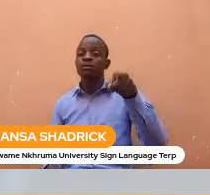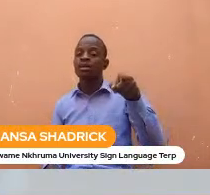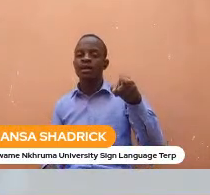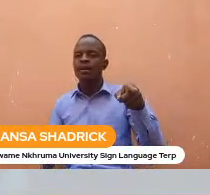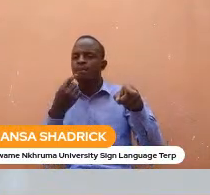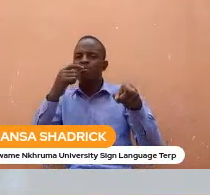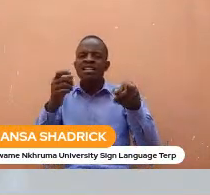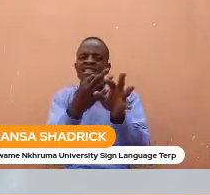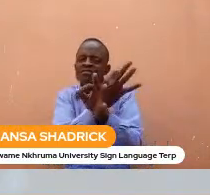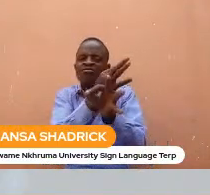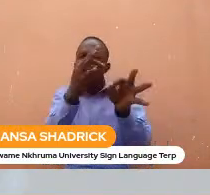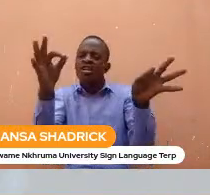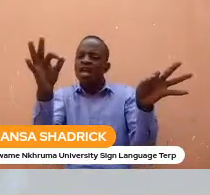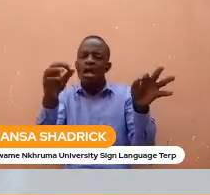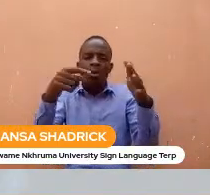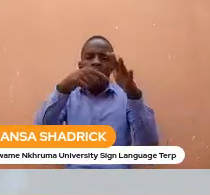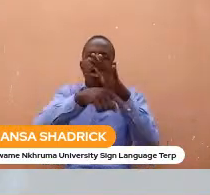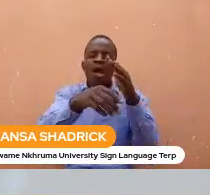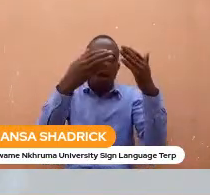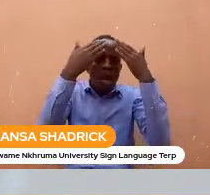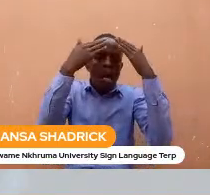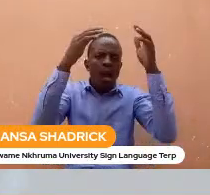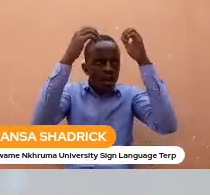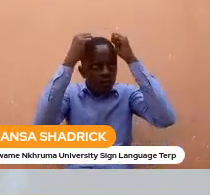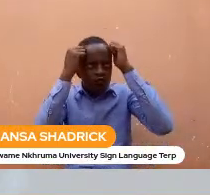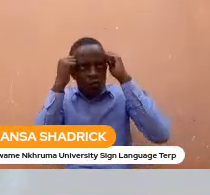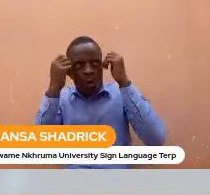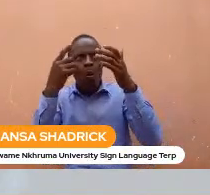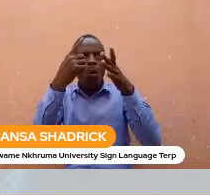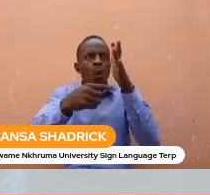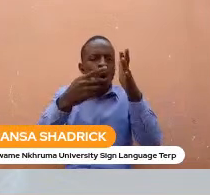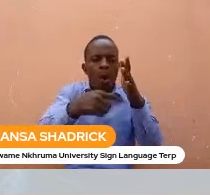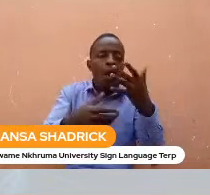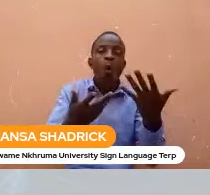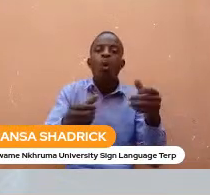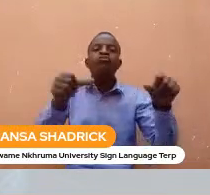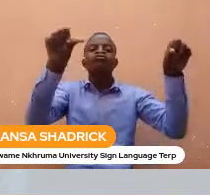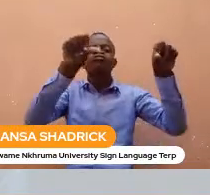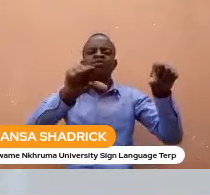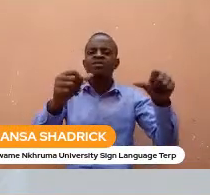to condoms and emergency contraception? So, from your point of view, what do you think?